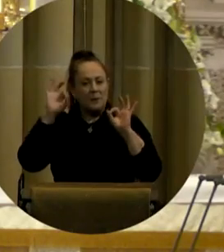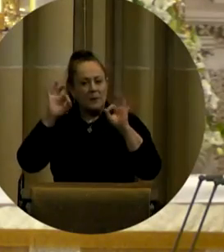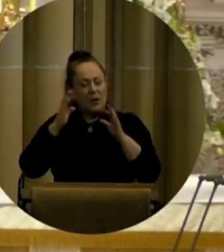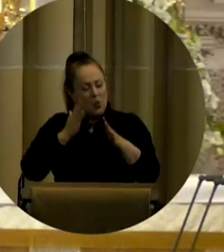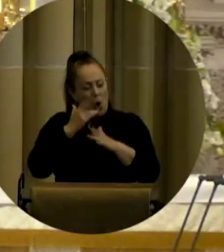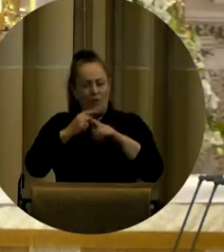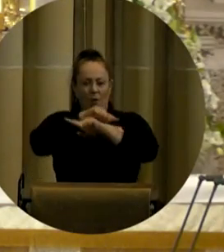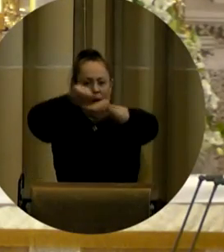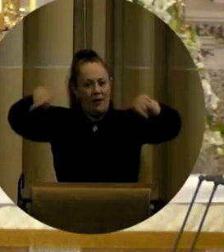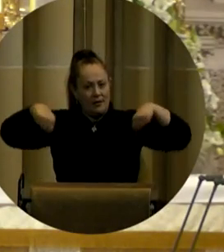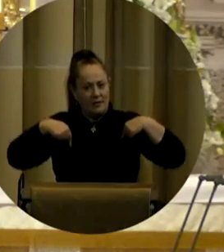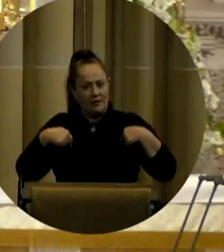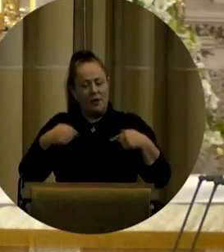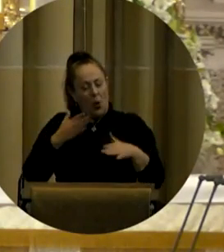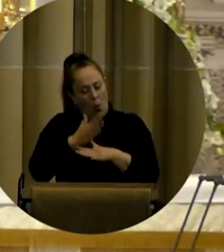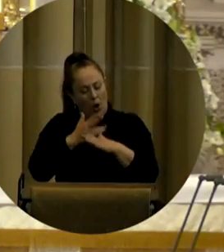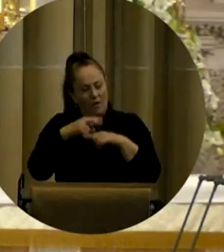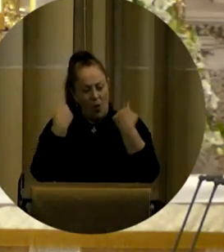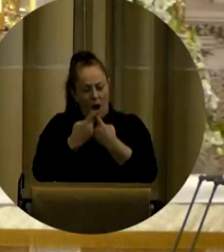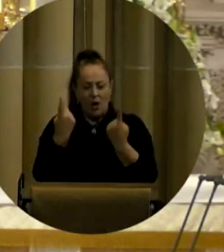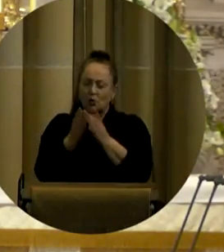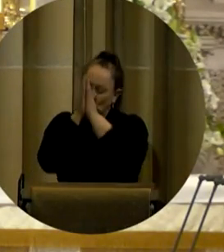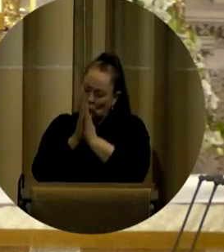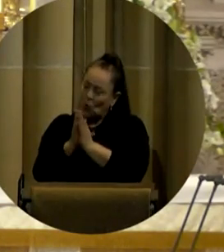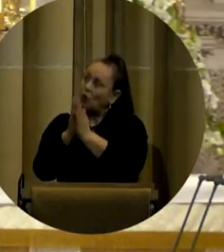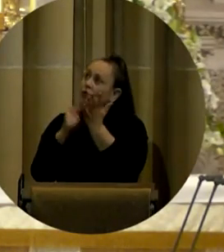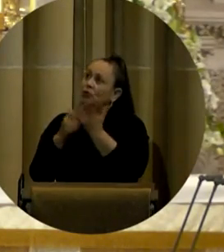worthy of all worship and praise.